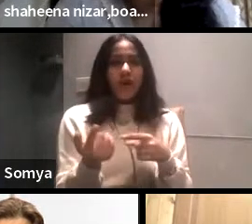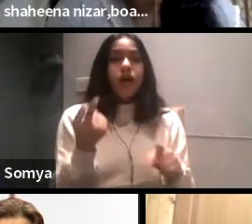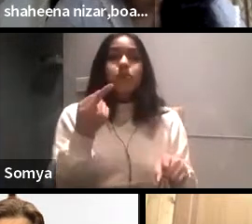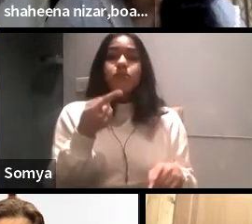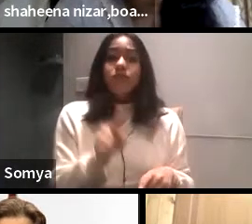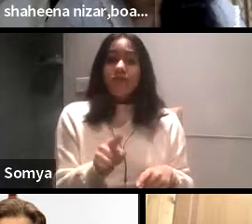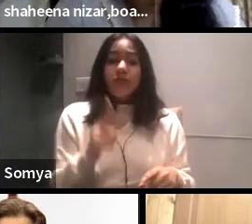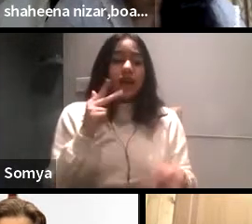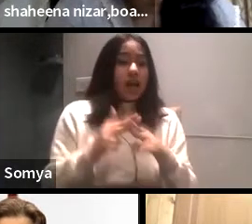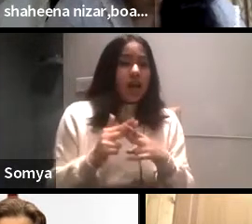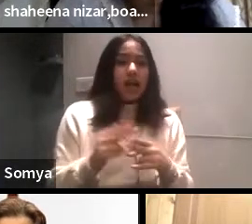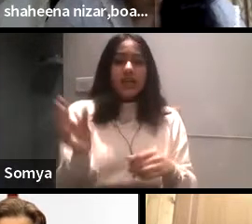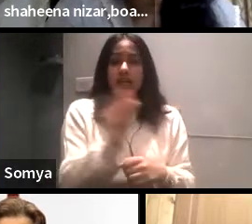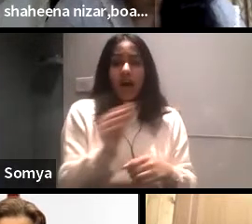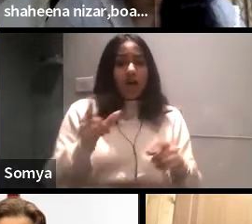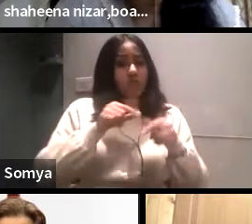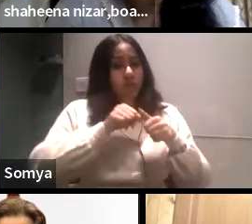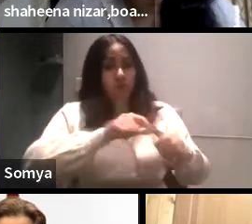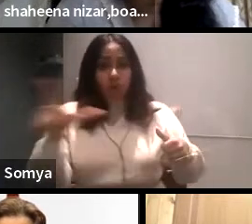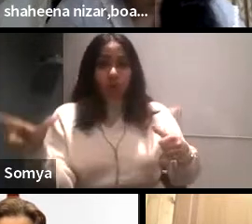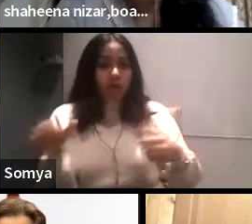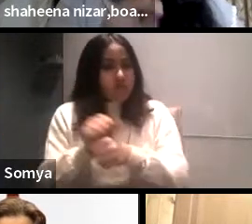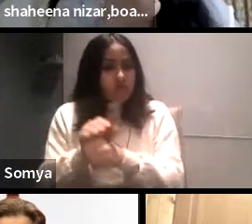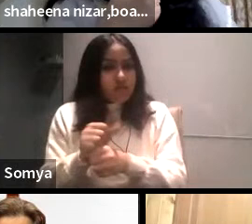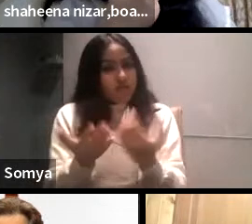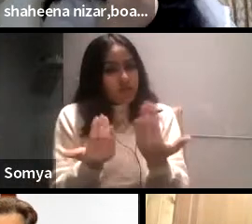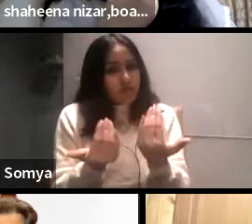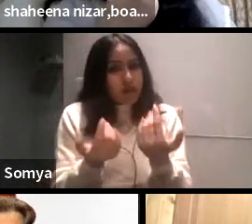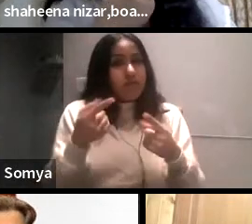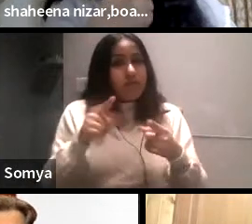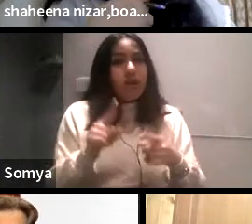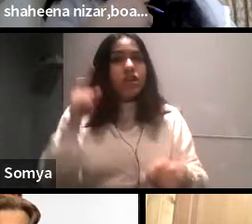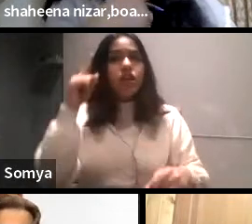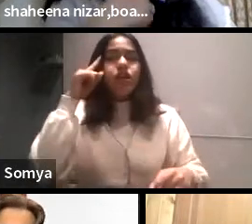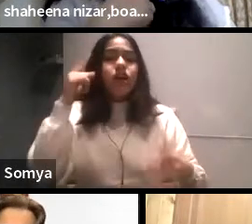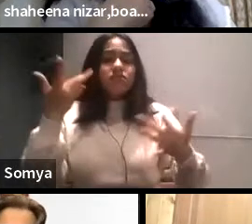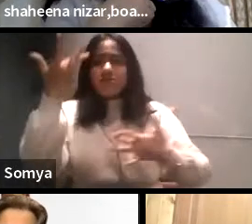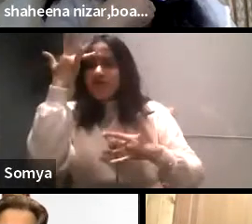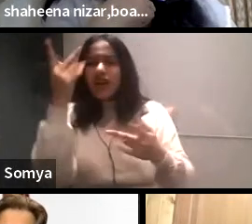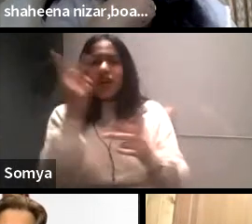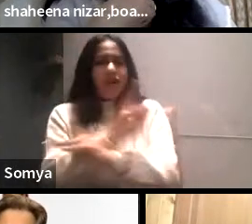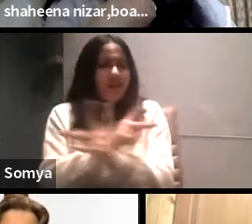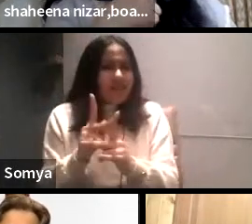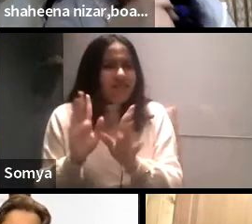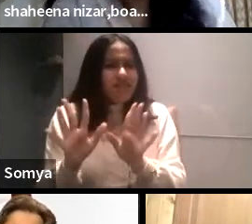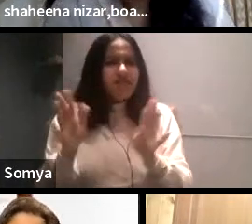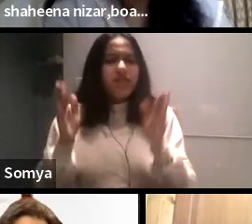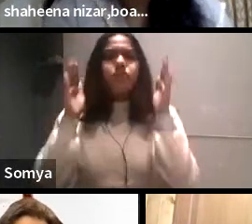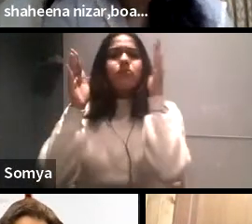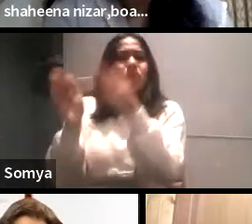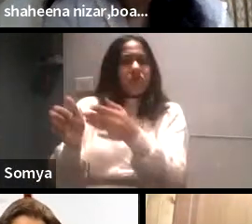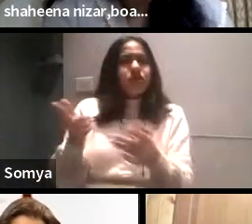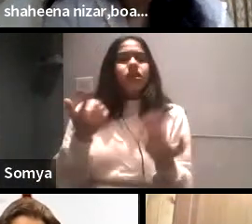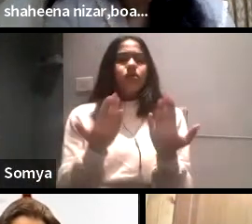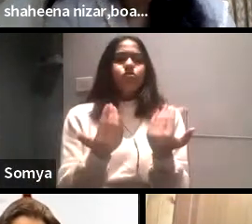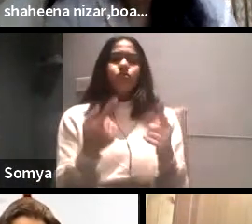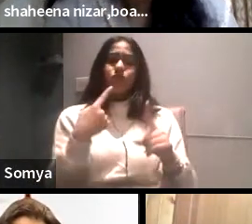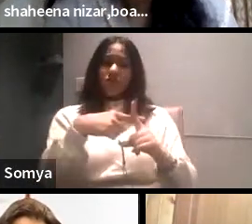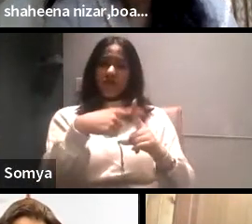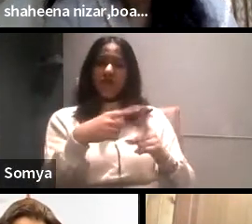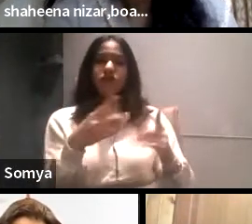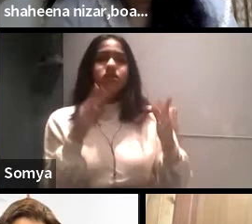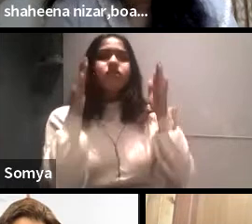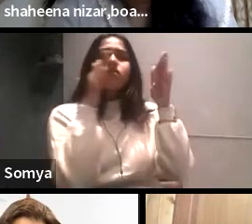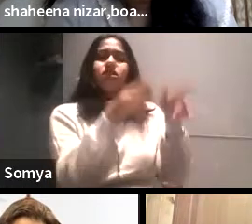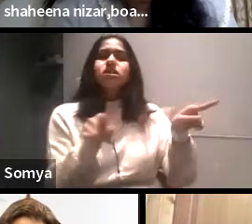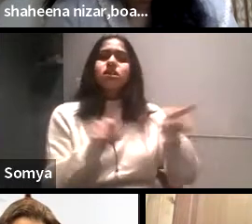jobs can be done remotely. And then there's the whole issue of mental health and isolation. But I think there are positives of this way of working